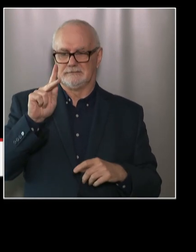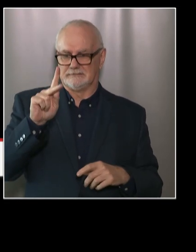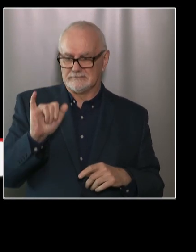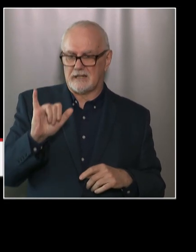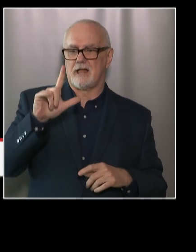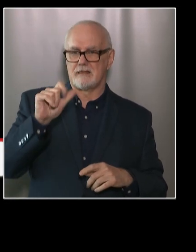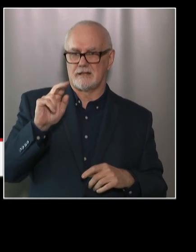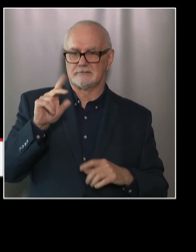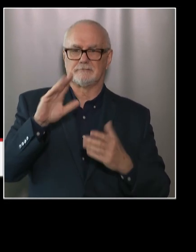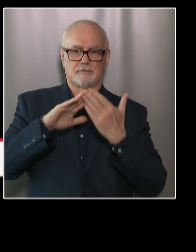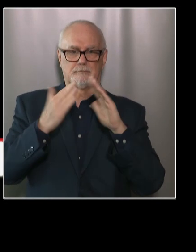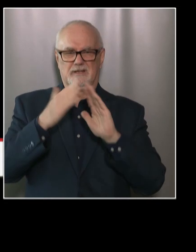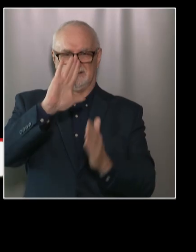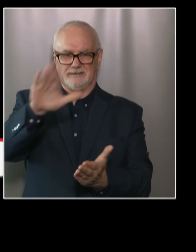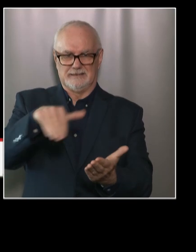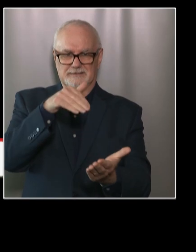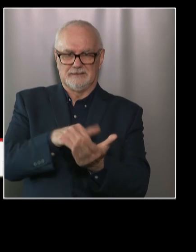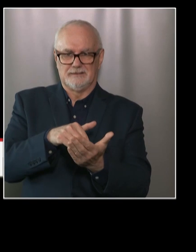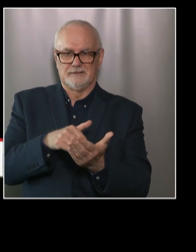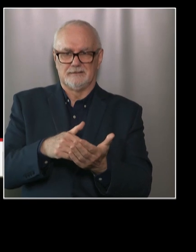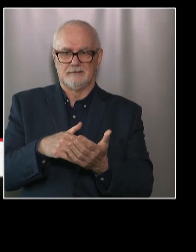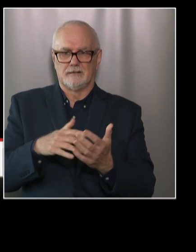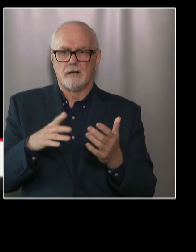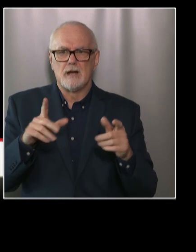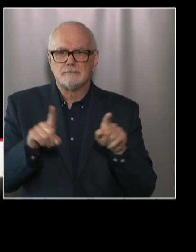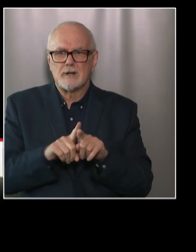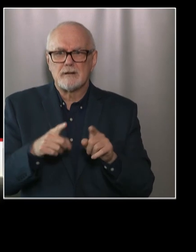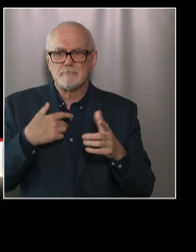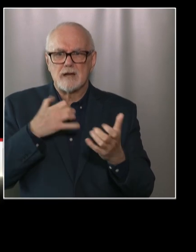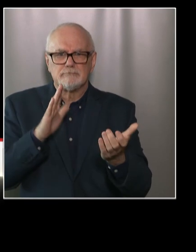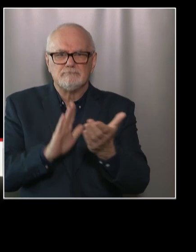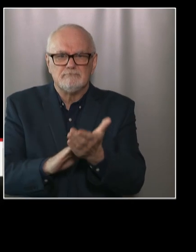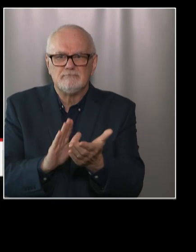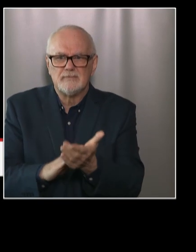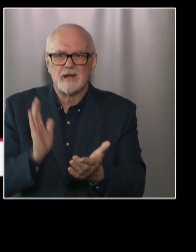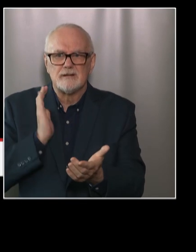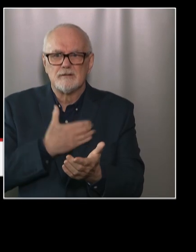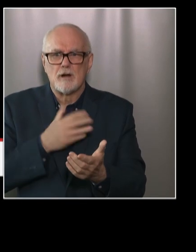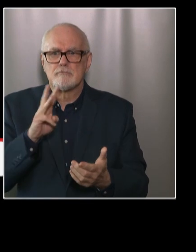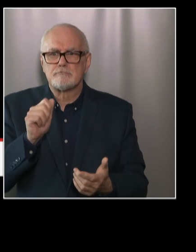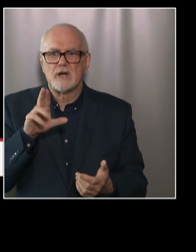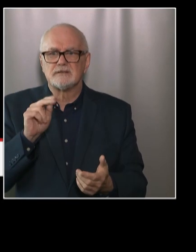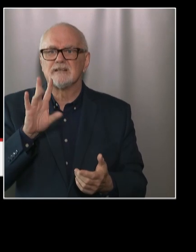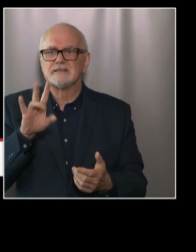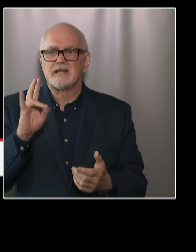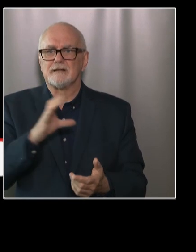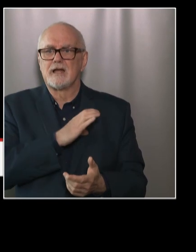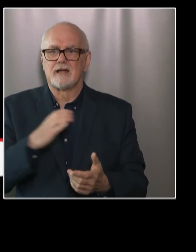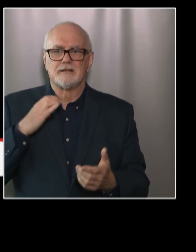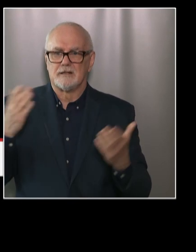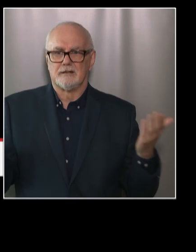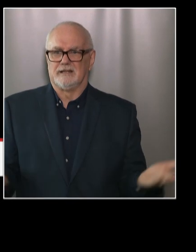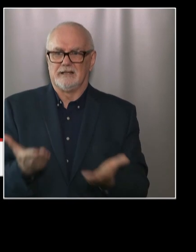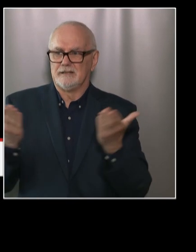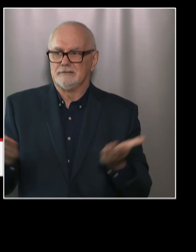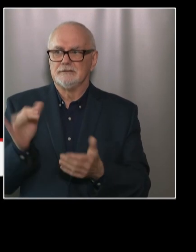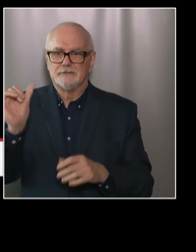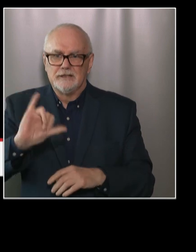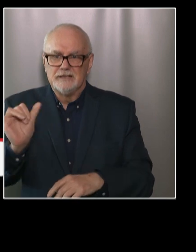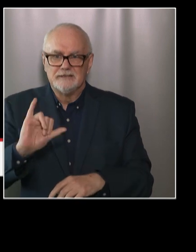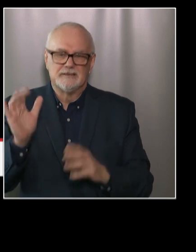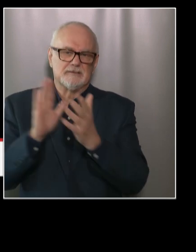want to give a shout out to our Ward 7 council member who has joined us. Thank you for joining us.